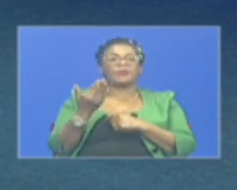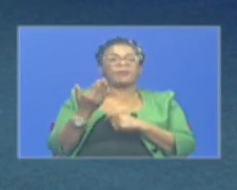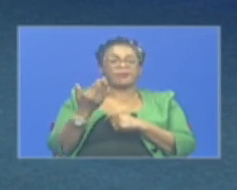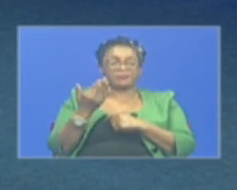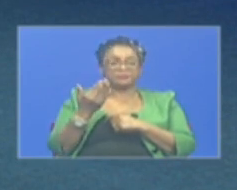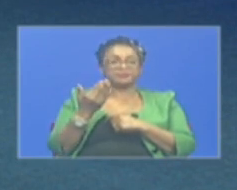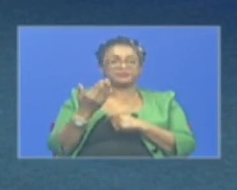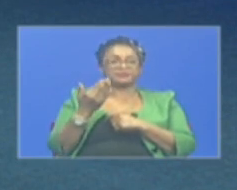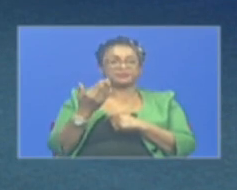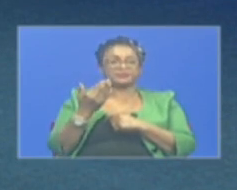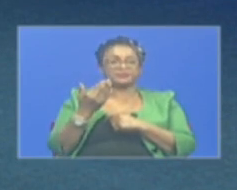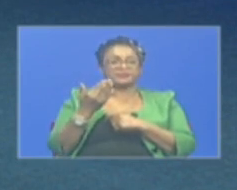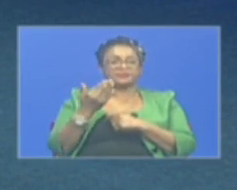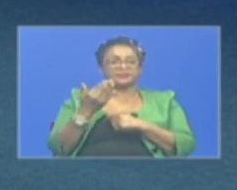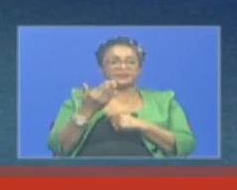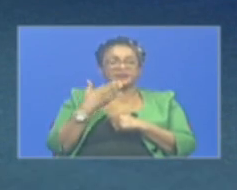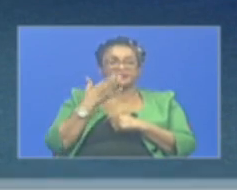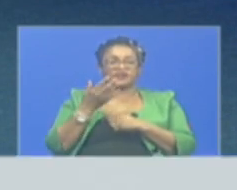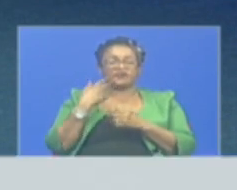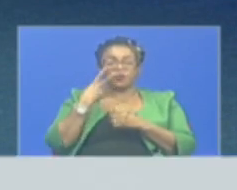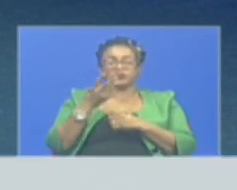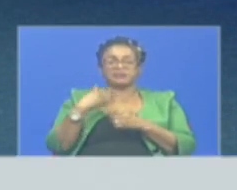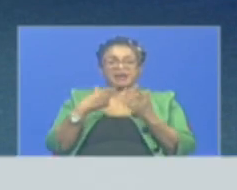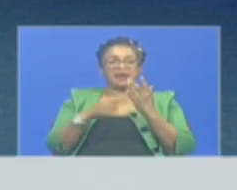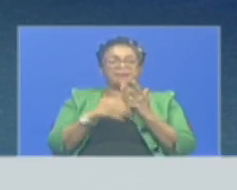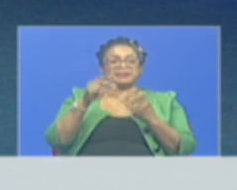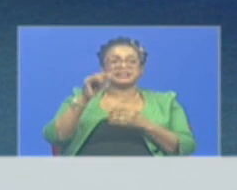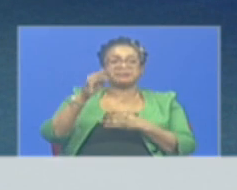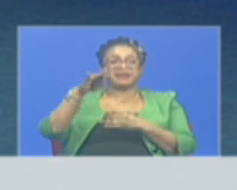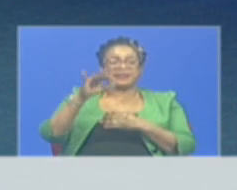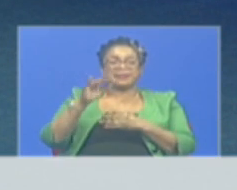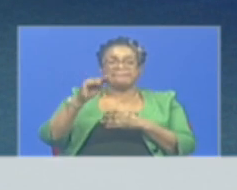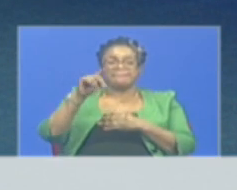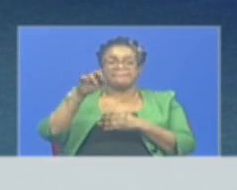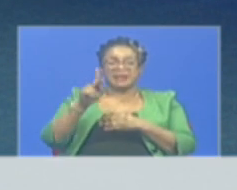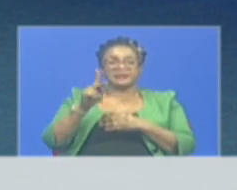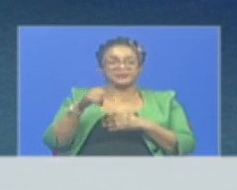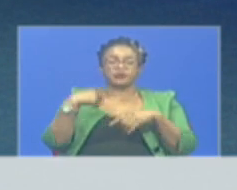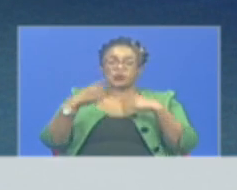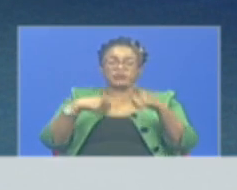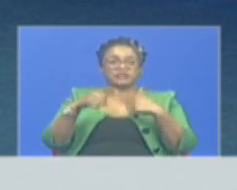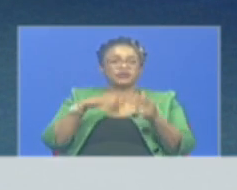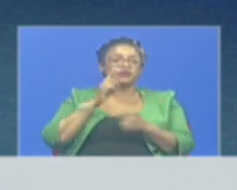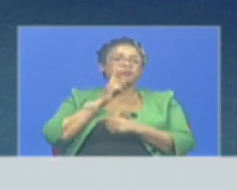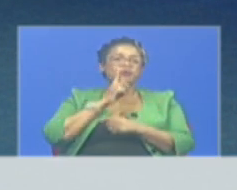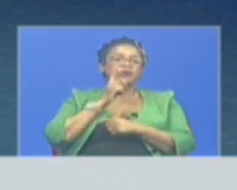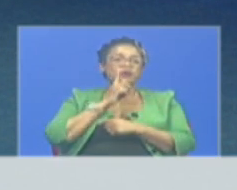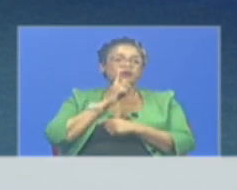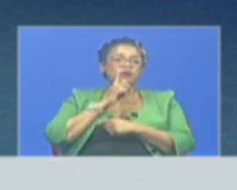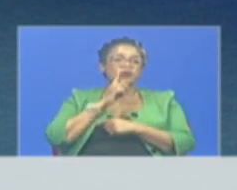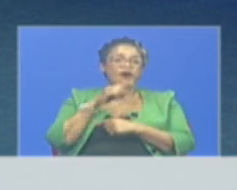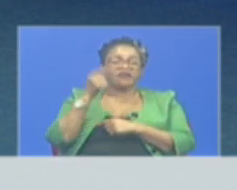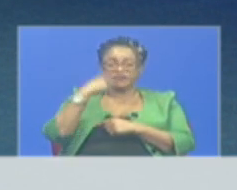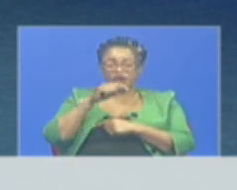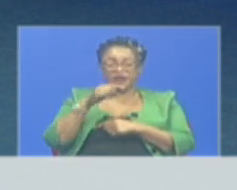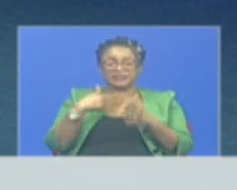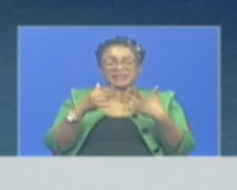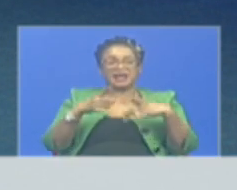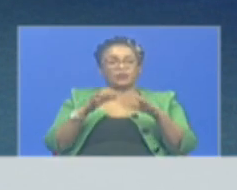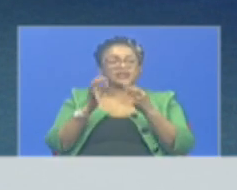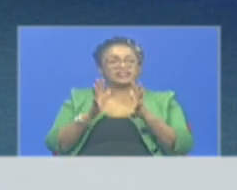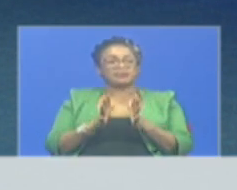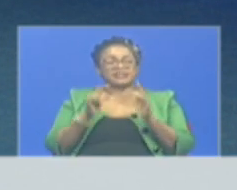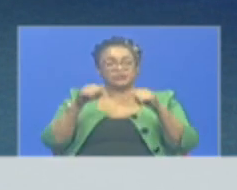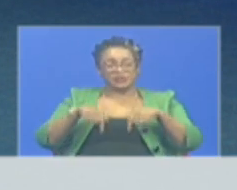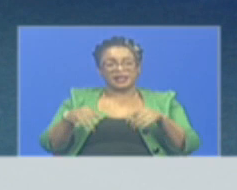a rest. Thanks for watching. I'm Smriti Vidyarthi. Mark Masai takes over tomorrow. Flora Atieno has been our sign language interpreter